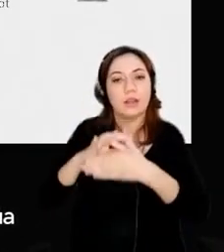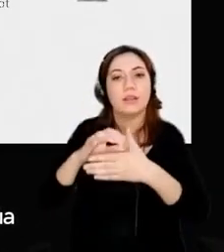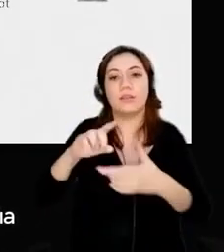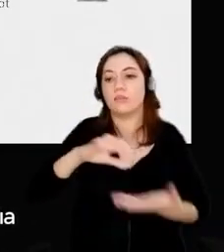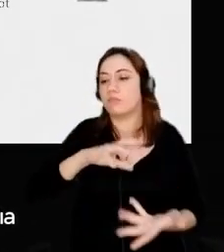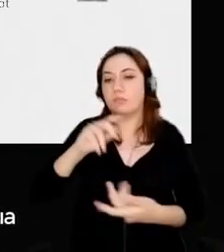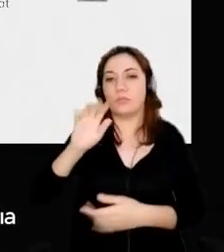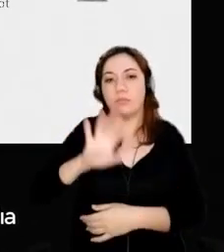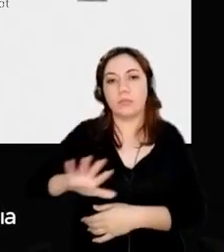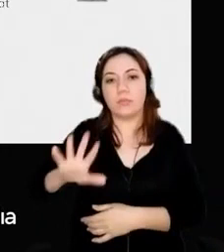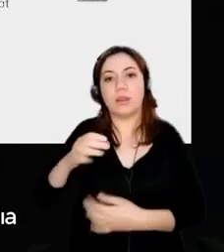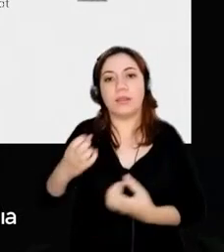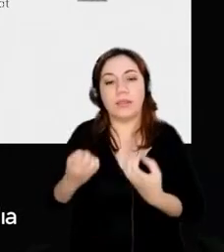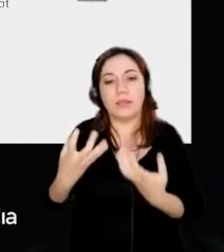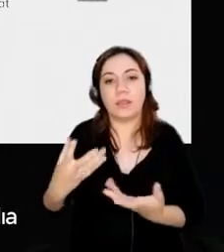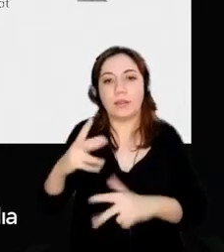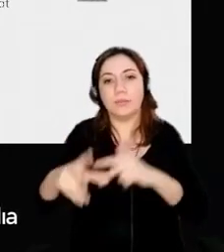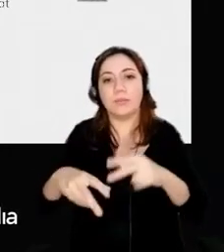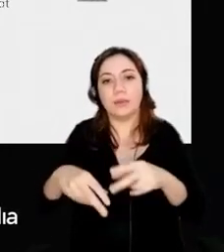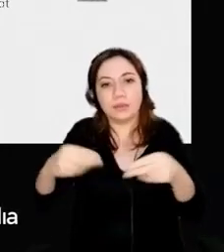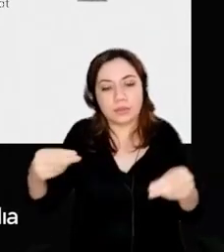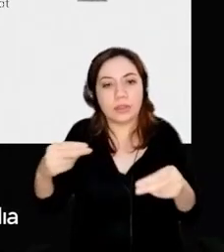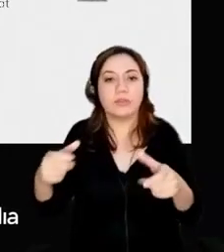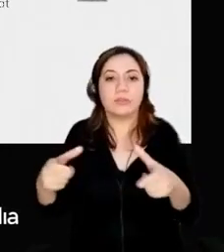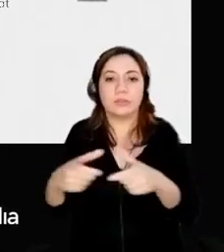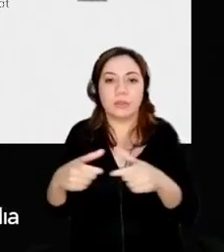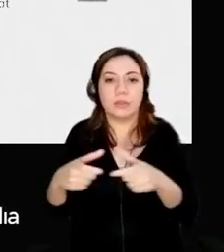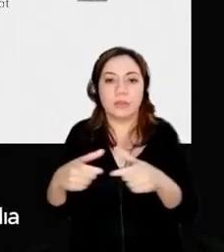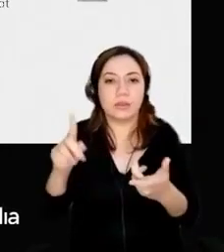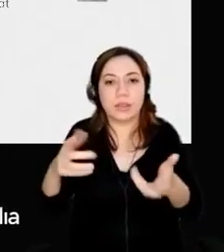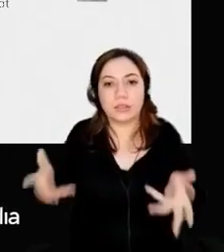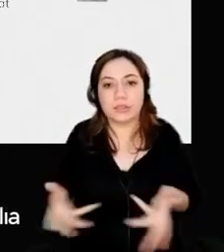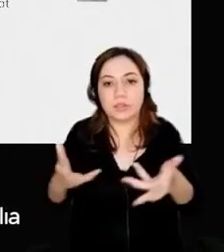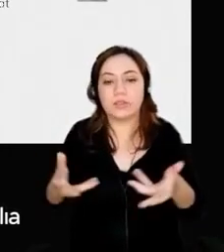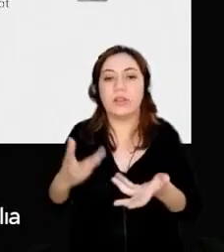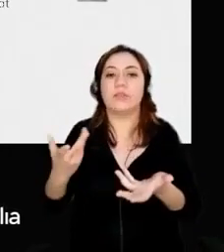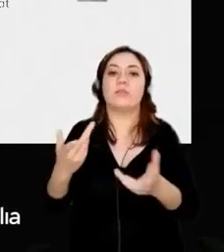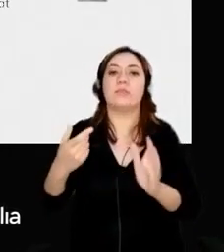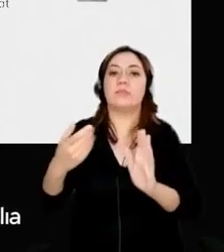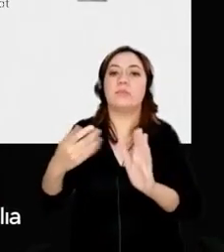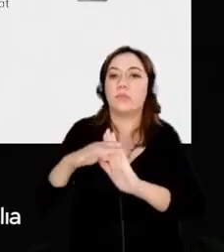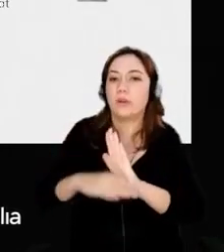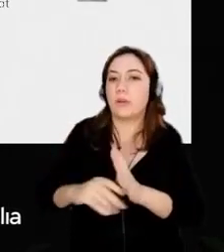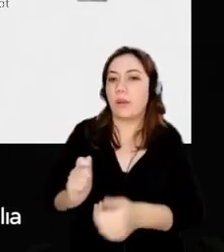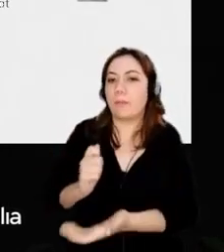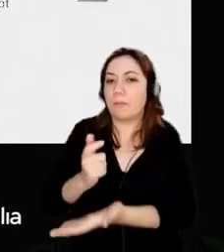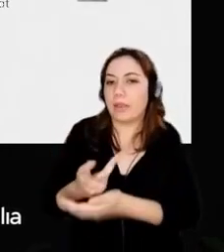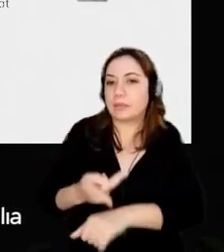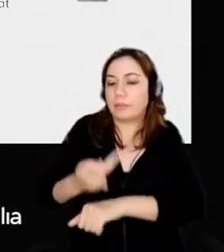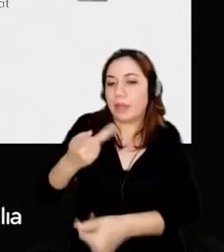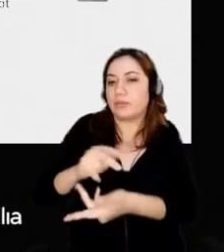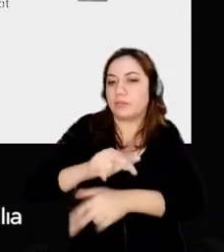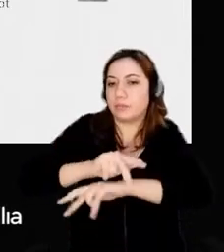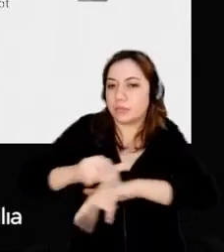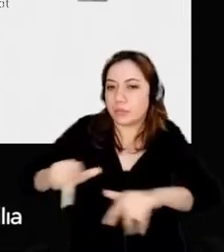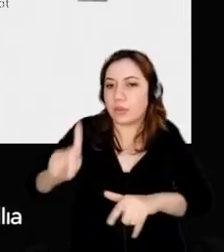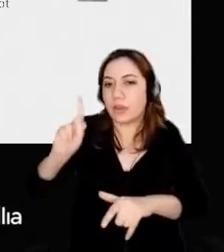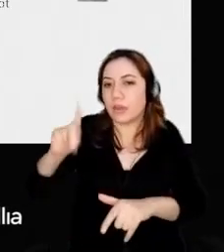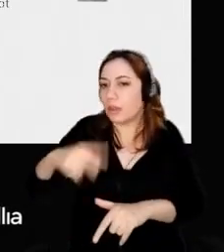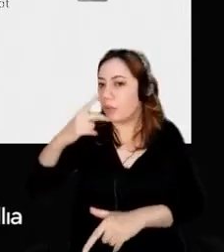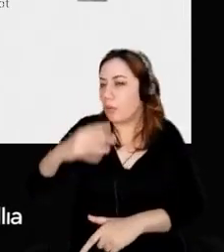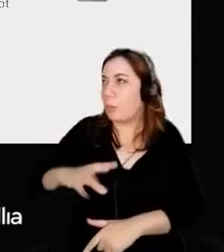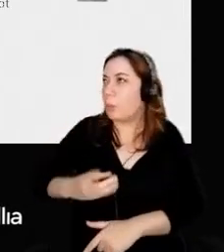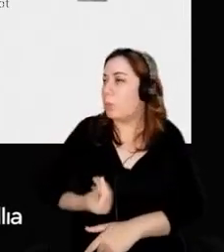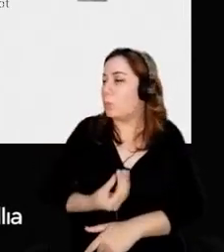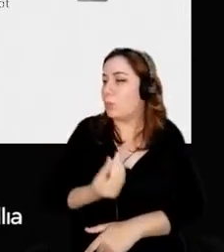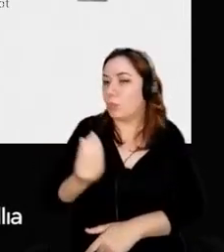of incentive programs, payments, and really support tens of thousands of businesses globally with their programs.